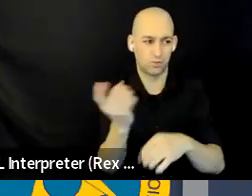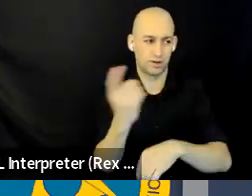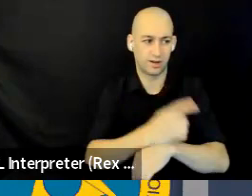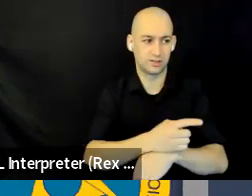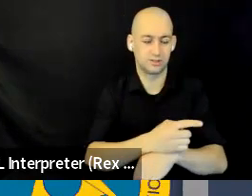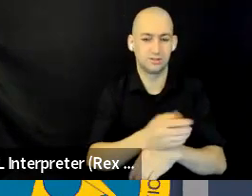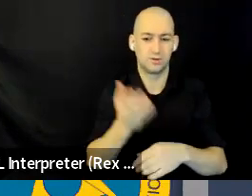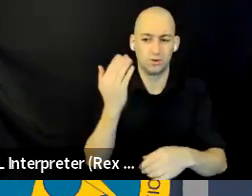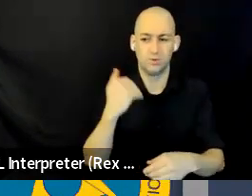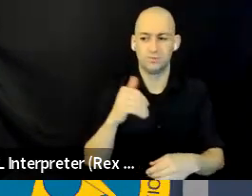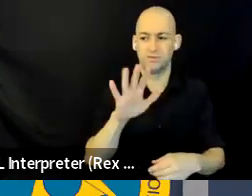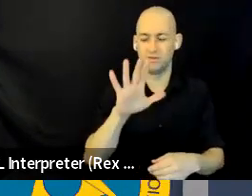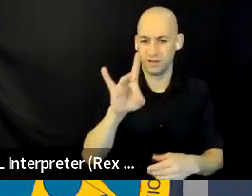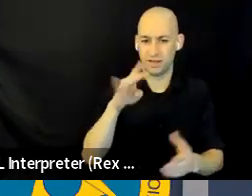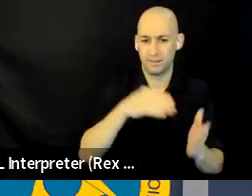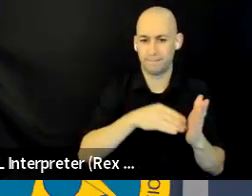a $58 billion